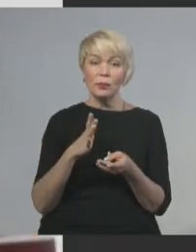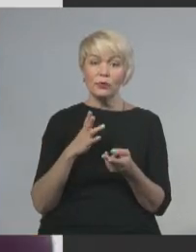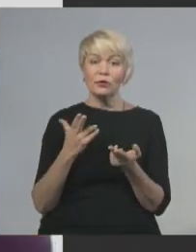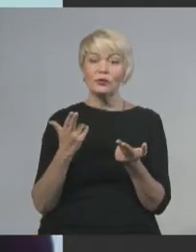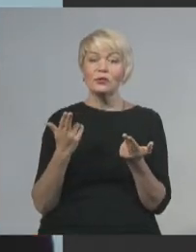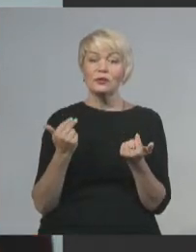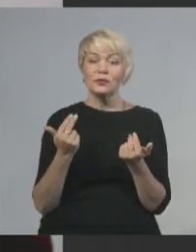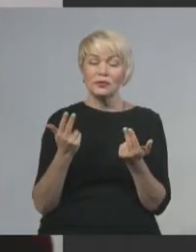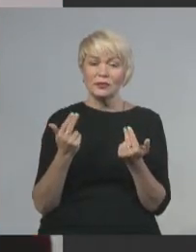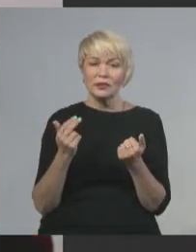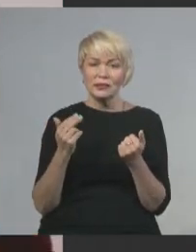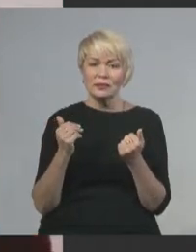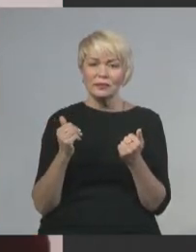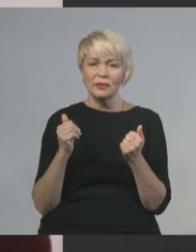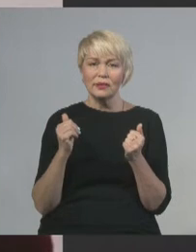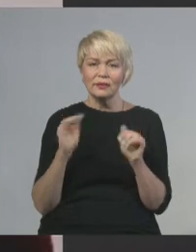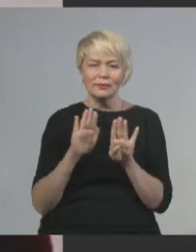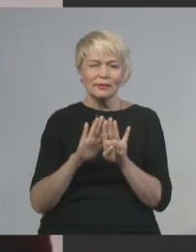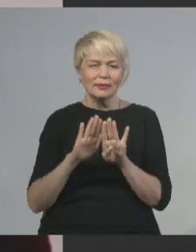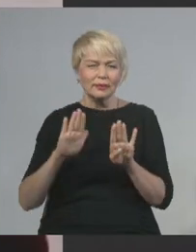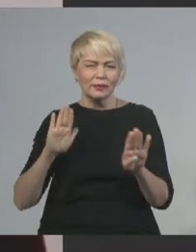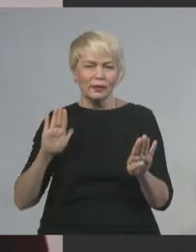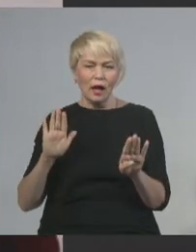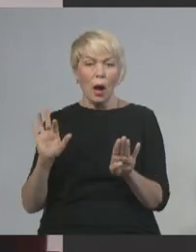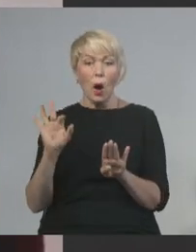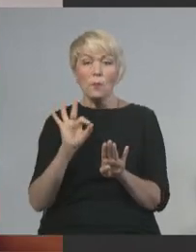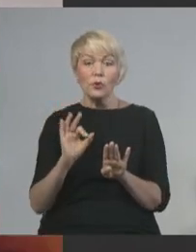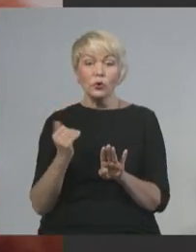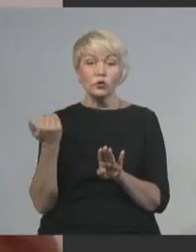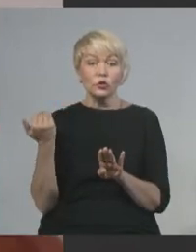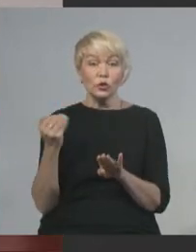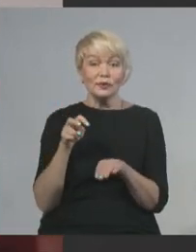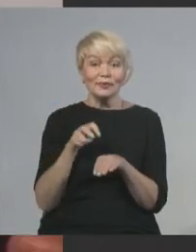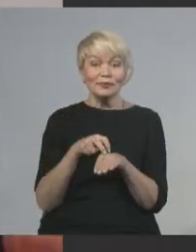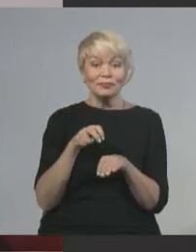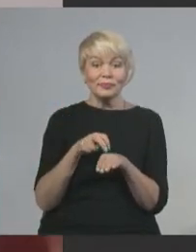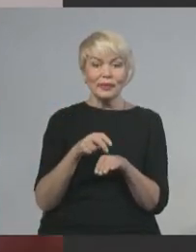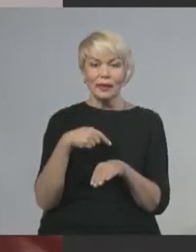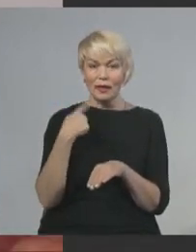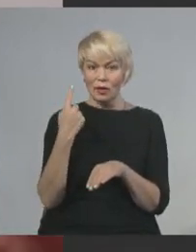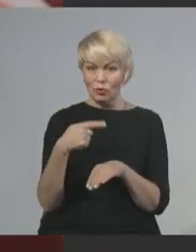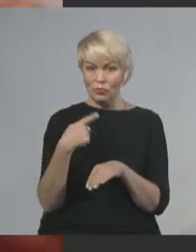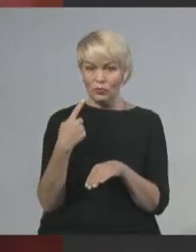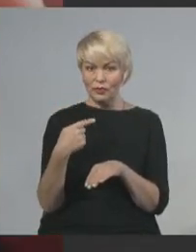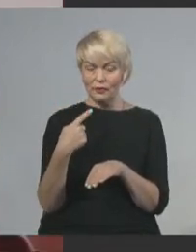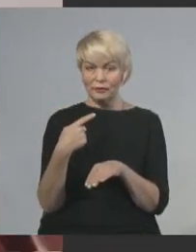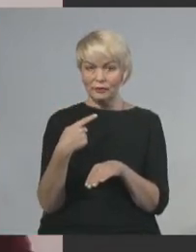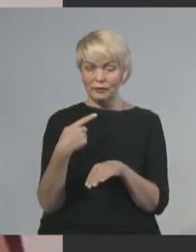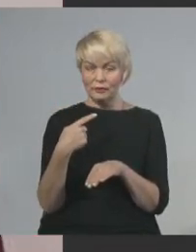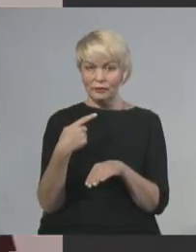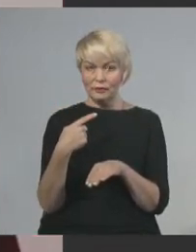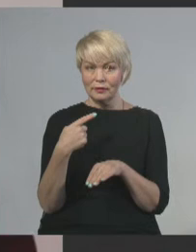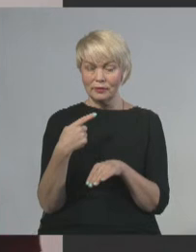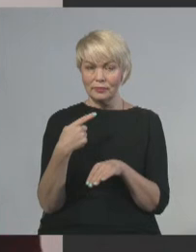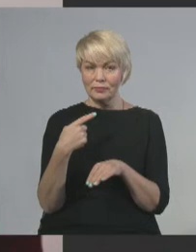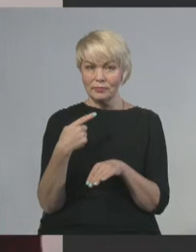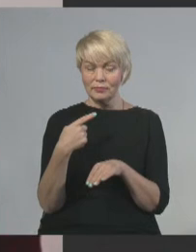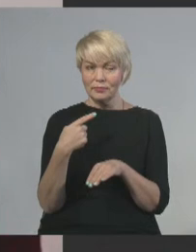french phenomenon around this this person who had expertise is something that a